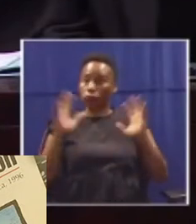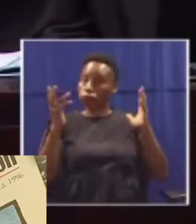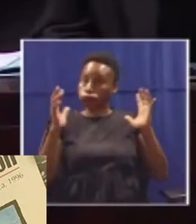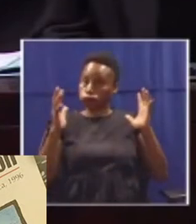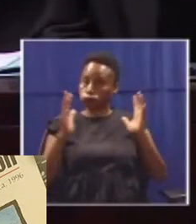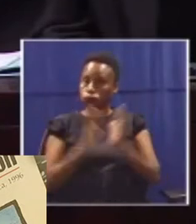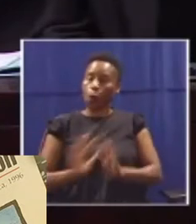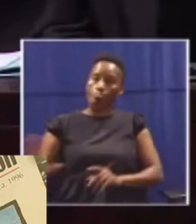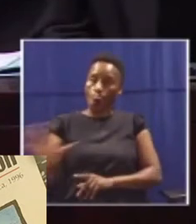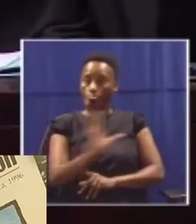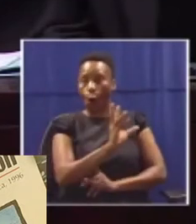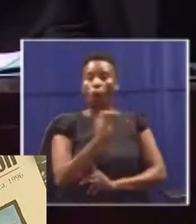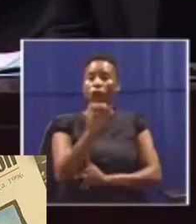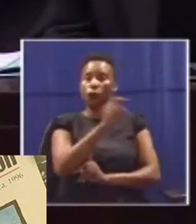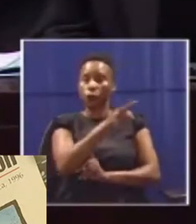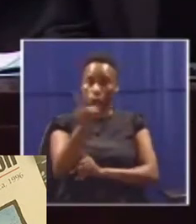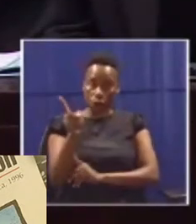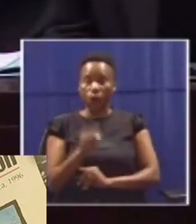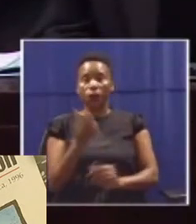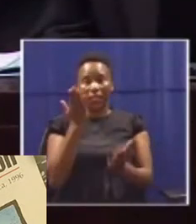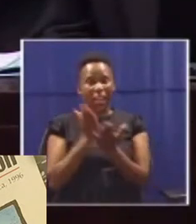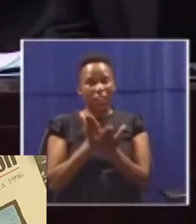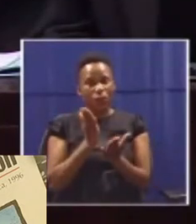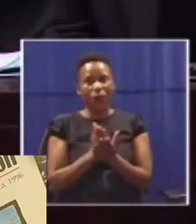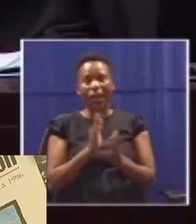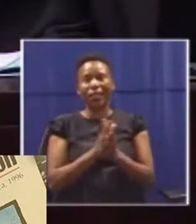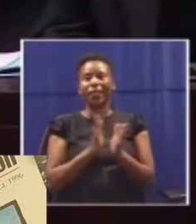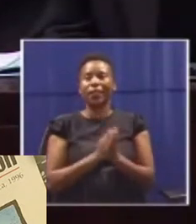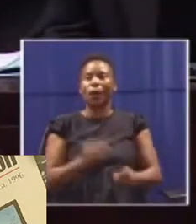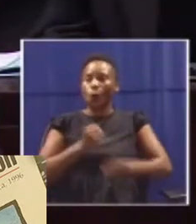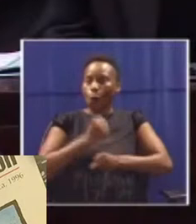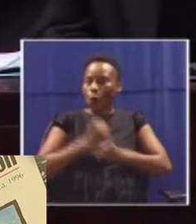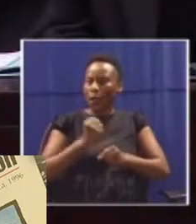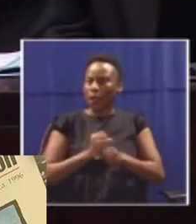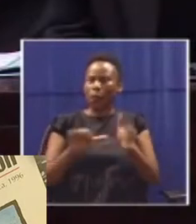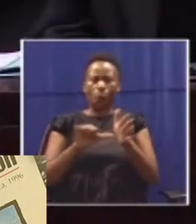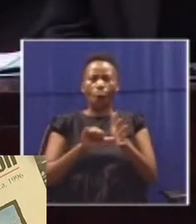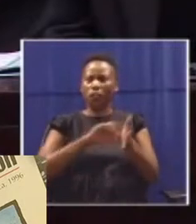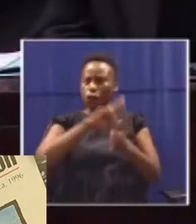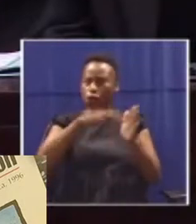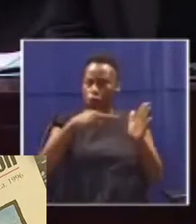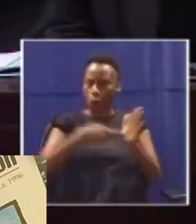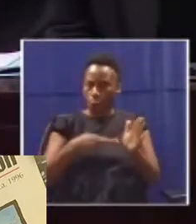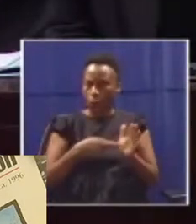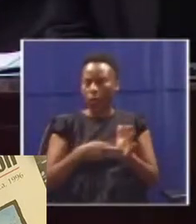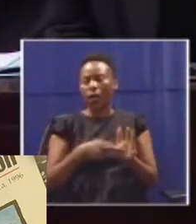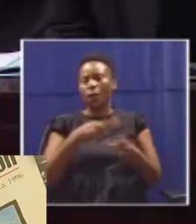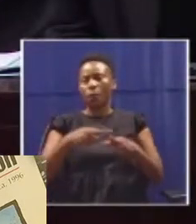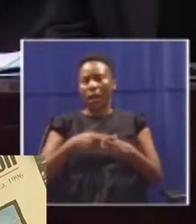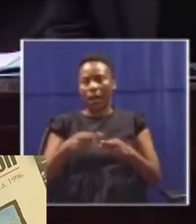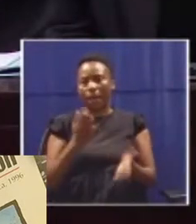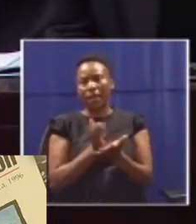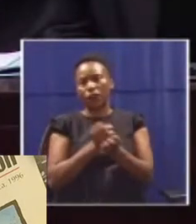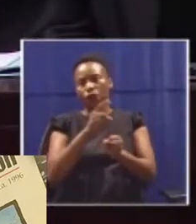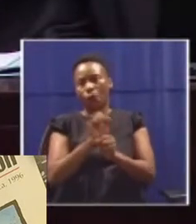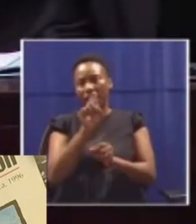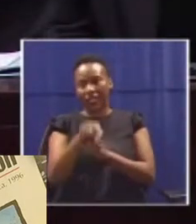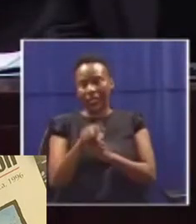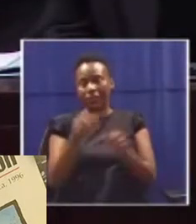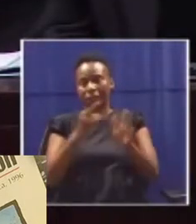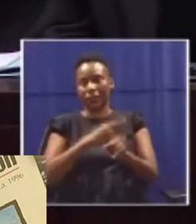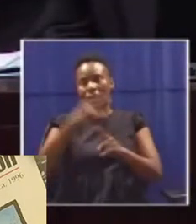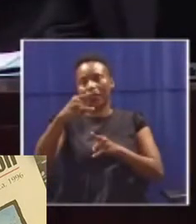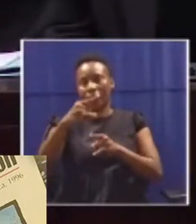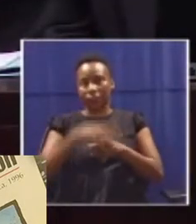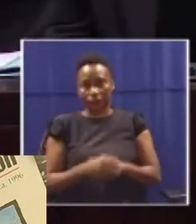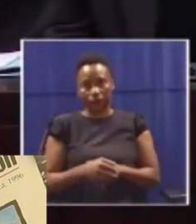congratulate all of you that have actually played a pivotal role in making this come to a success. Let us